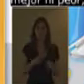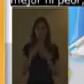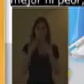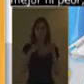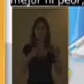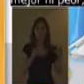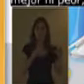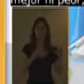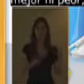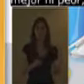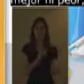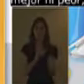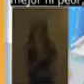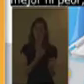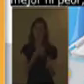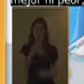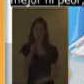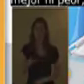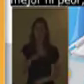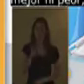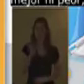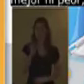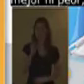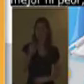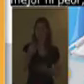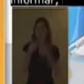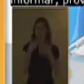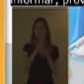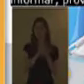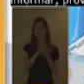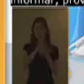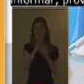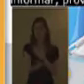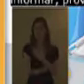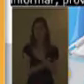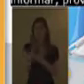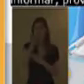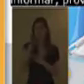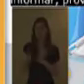So we're talking about information, providing